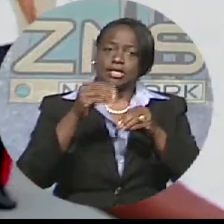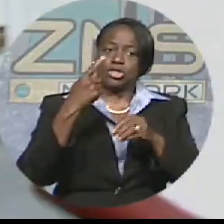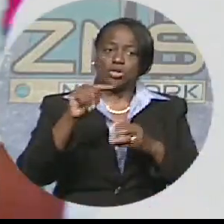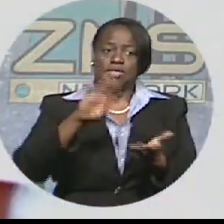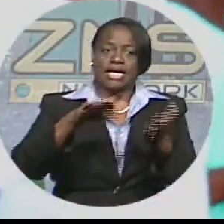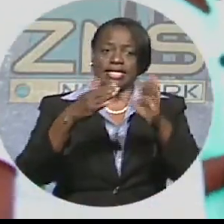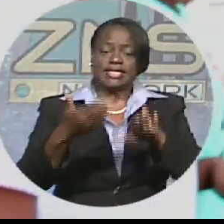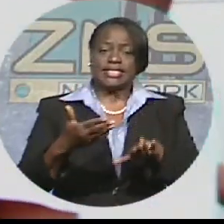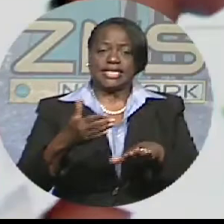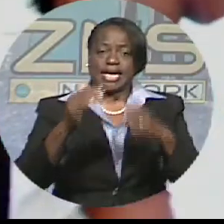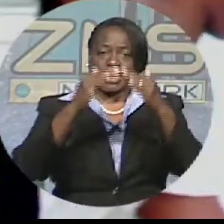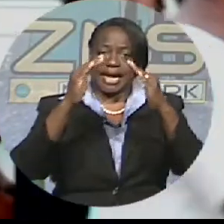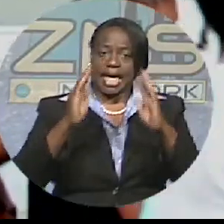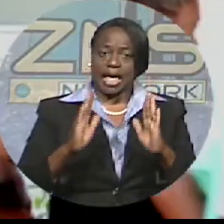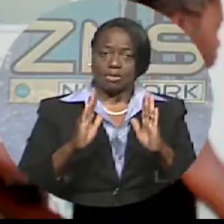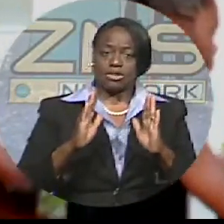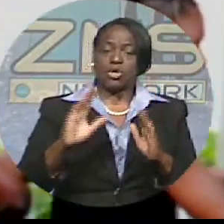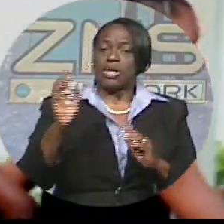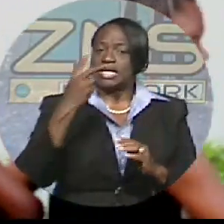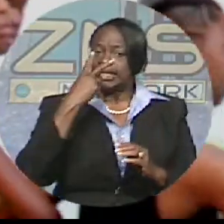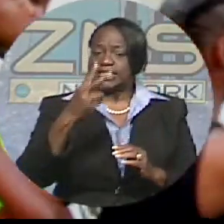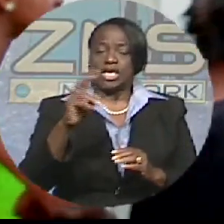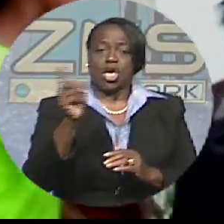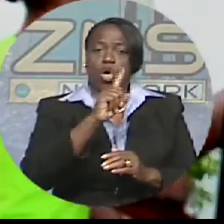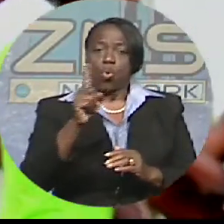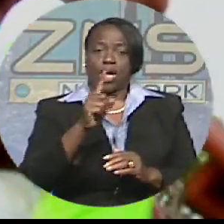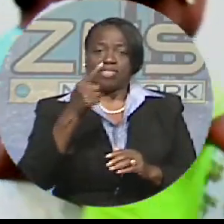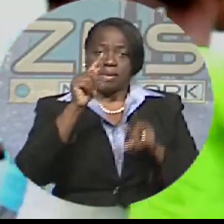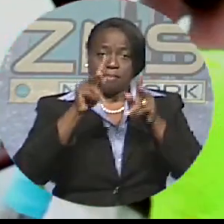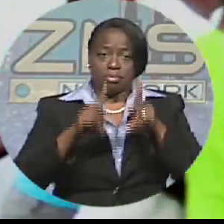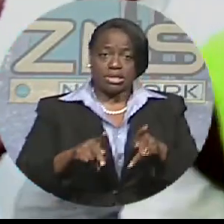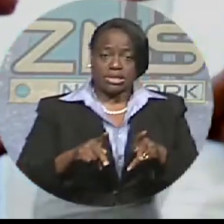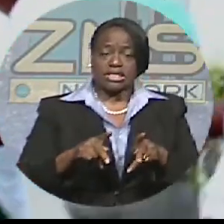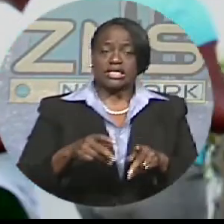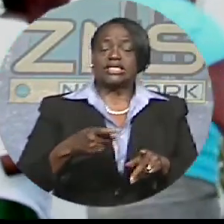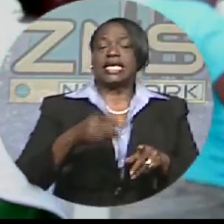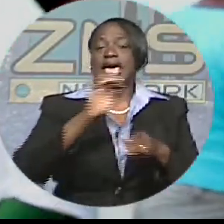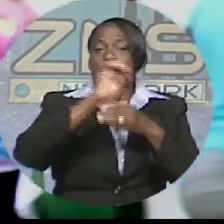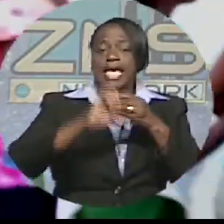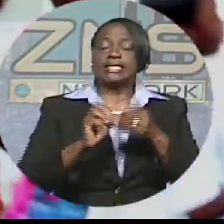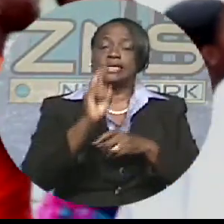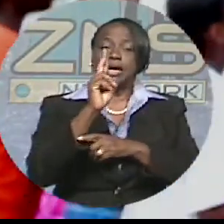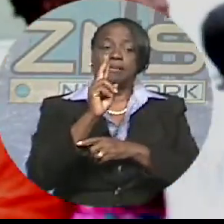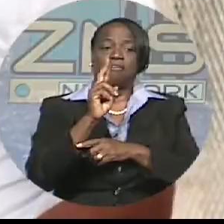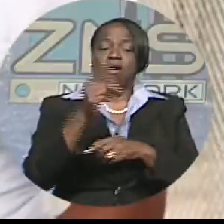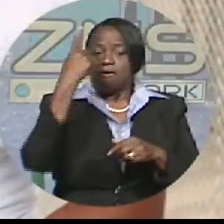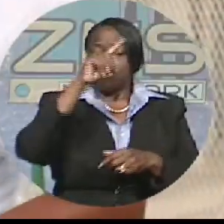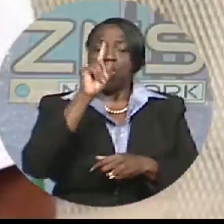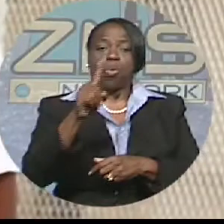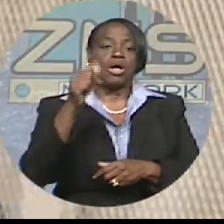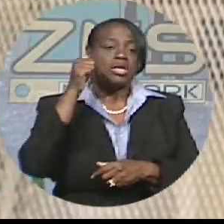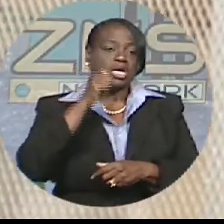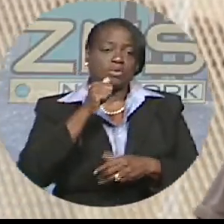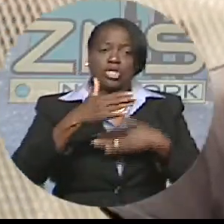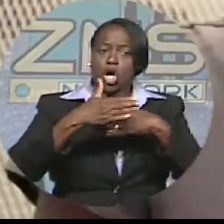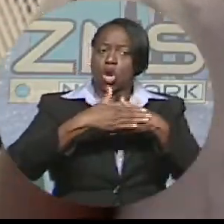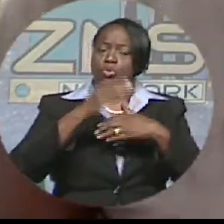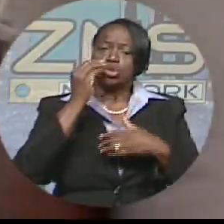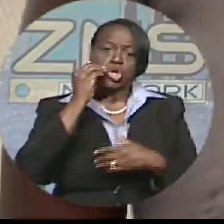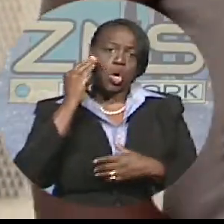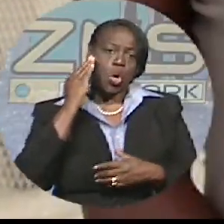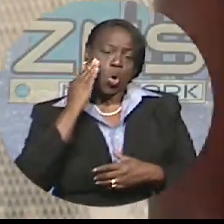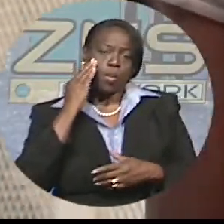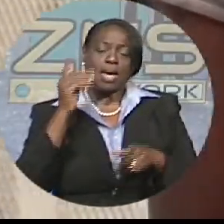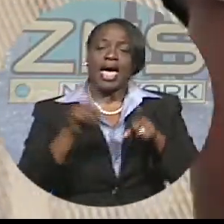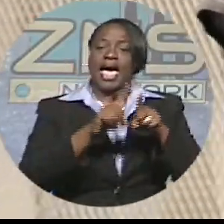where they were shocked again to see where the victims of violent crime and domestic violence ends up. For one girl in the group, it was close to home, as